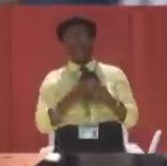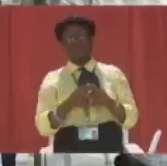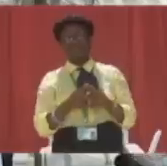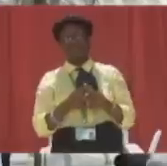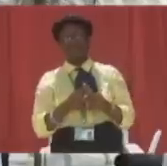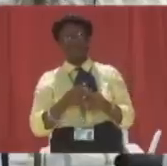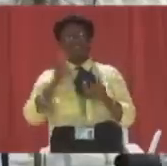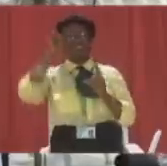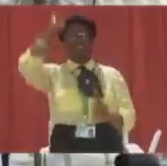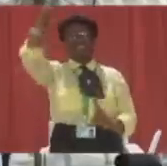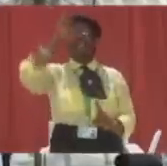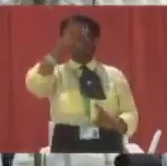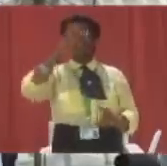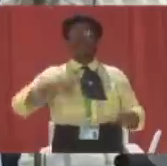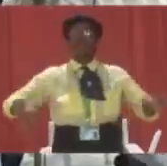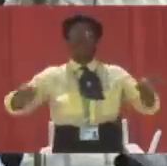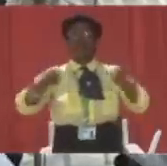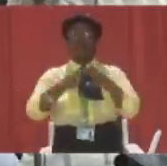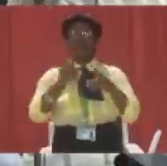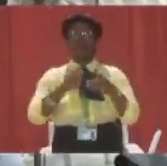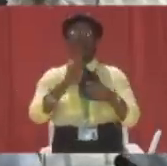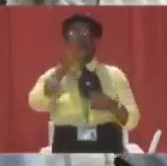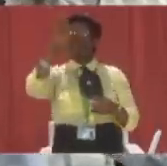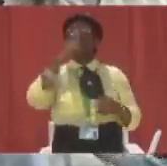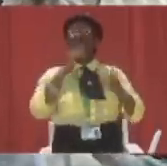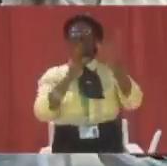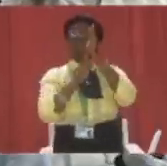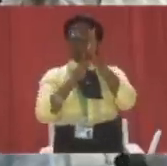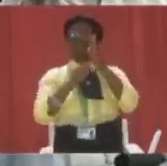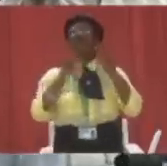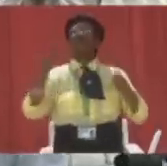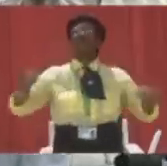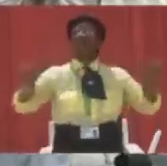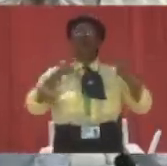He's worthy to be praised, He's worthy to be adored,